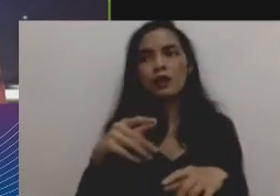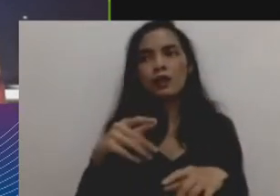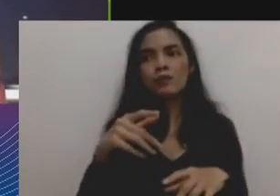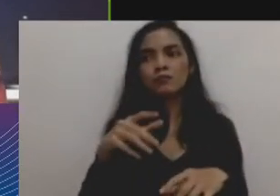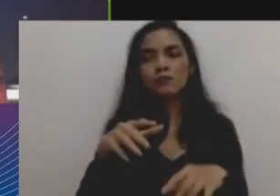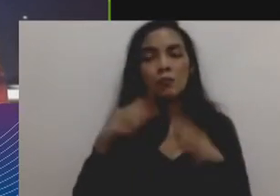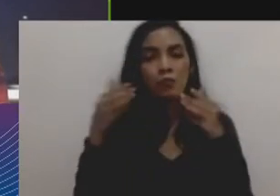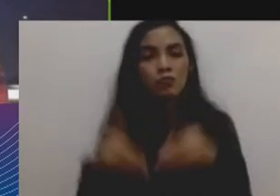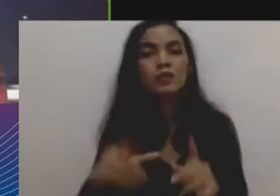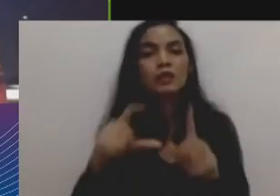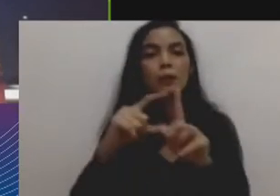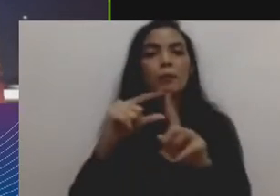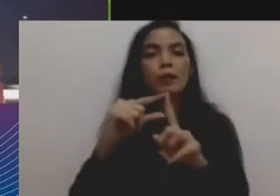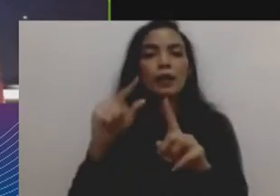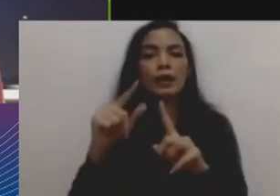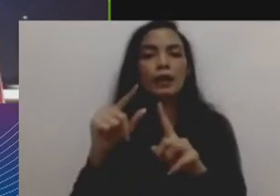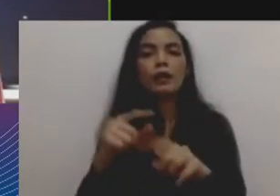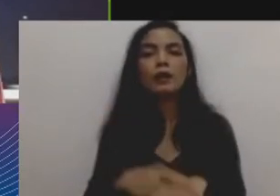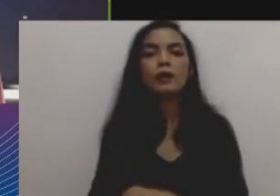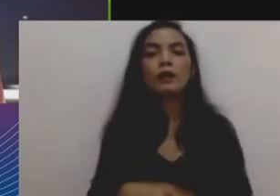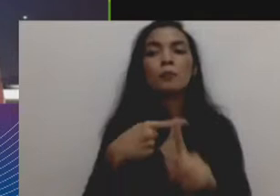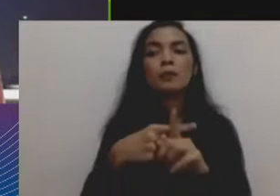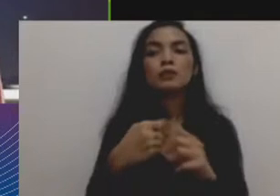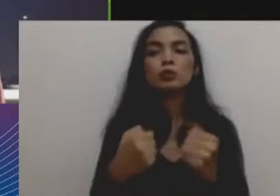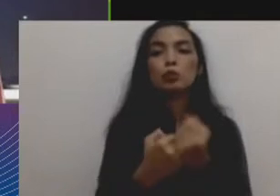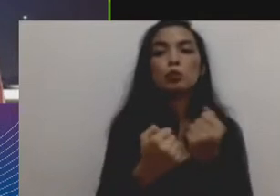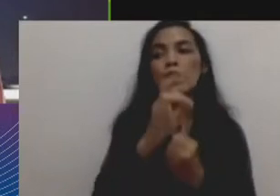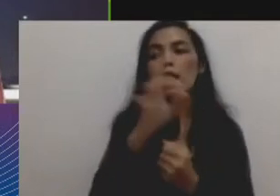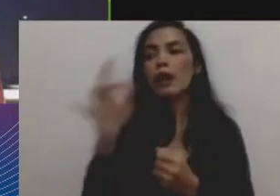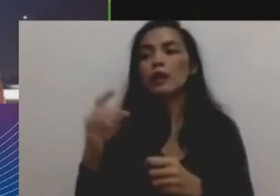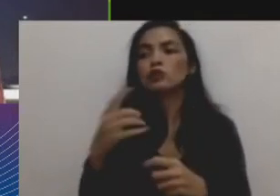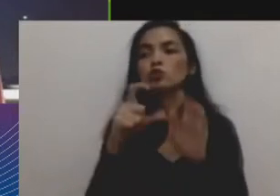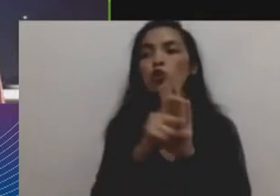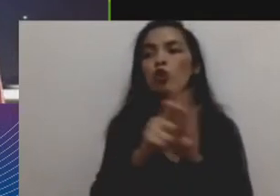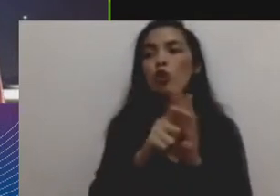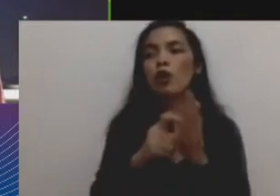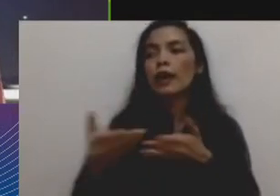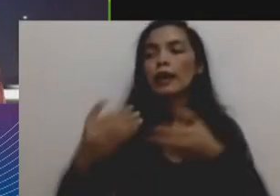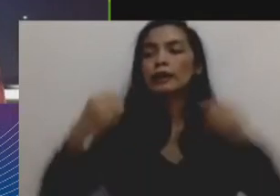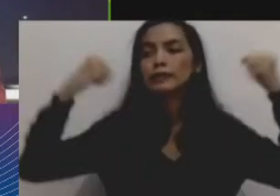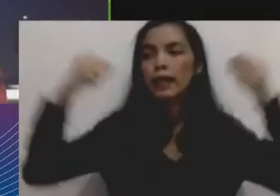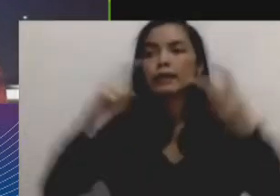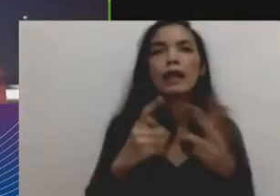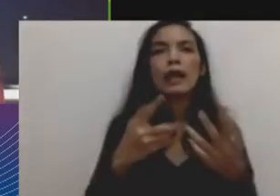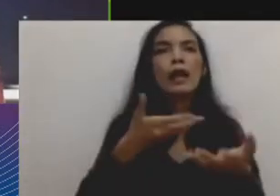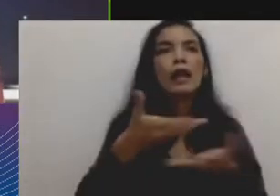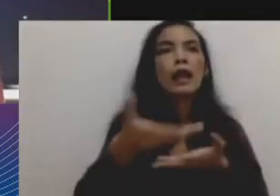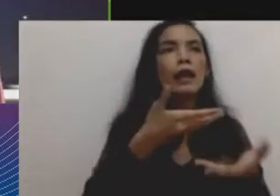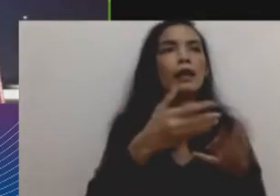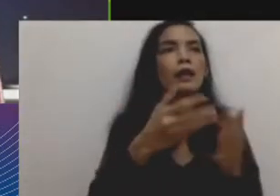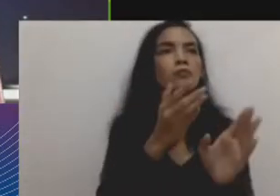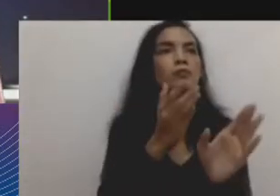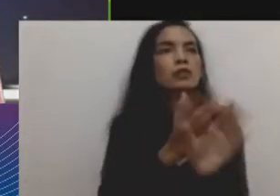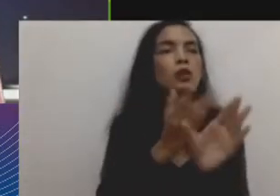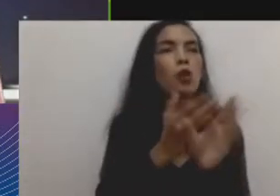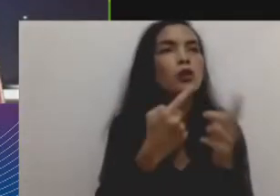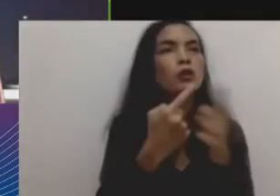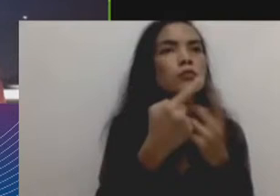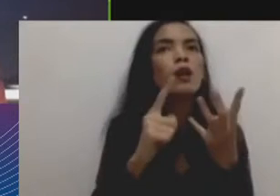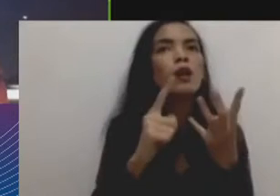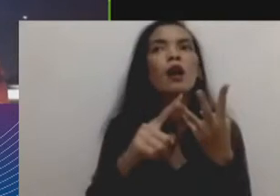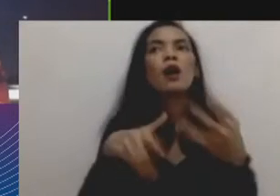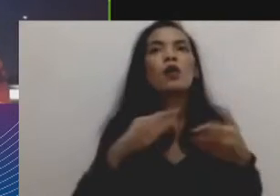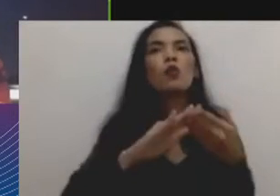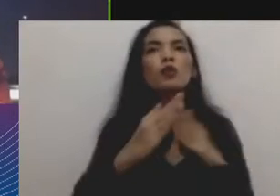And the support such as medical care, counseling, legal assistance, and also community awareness